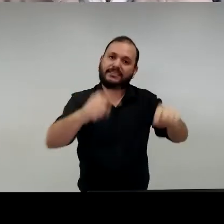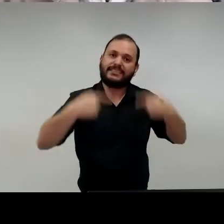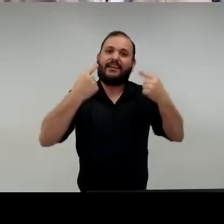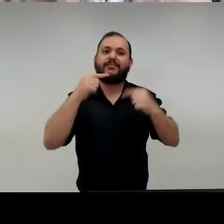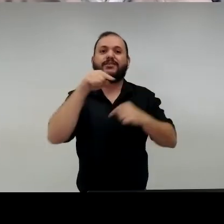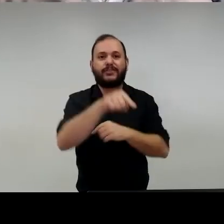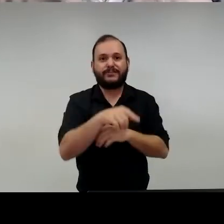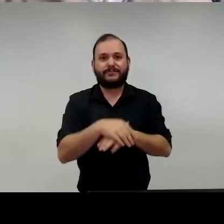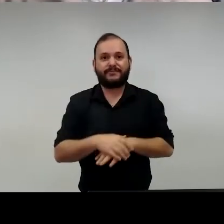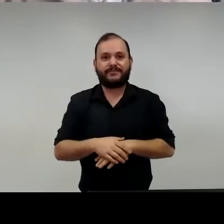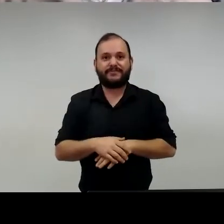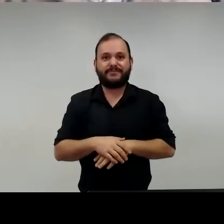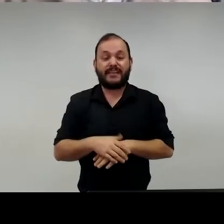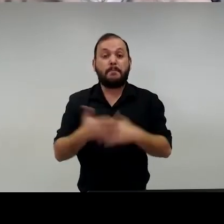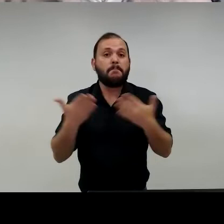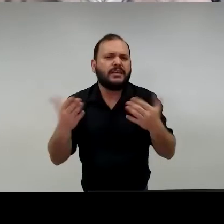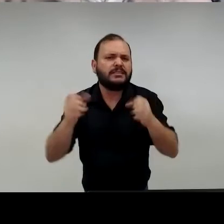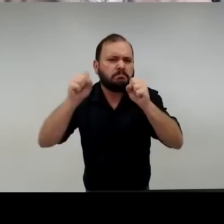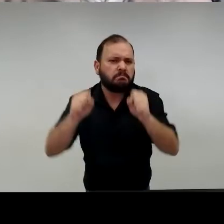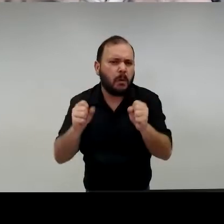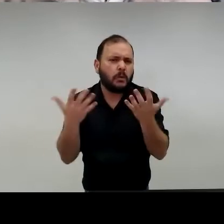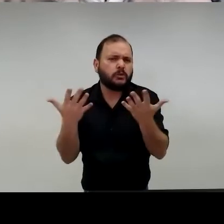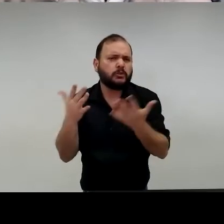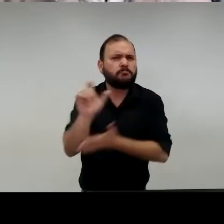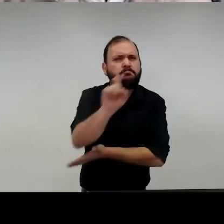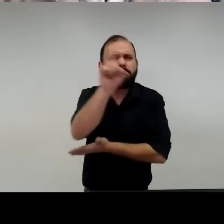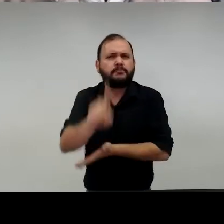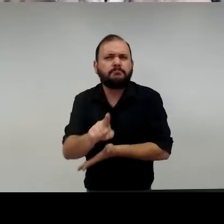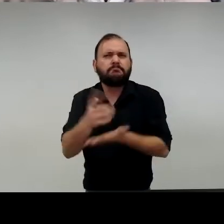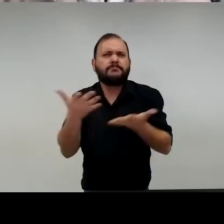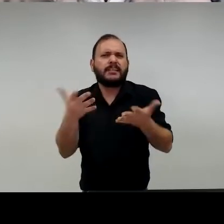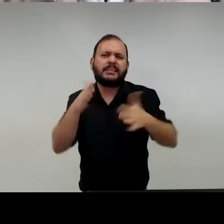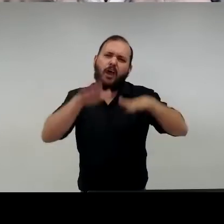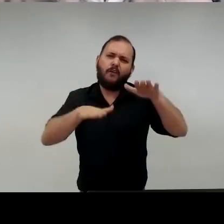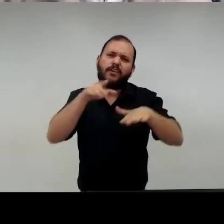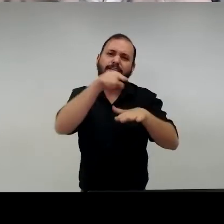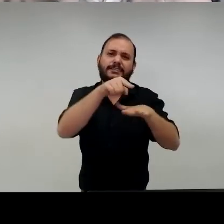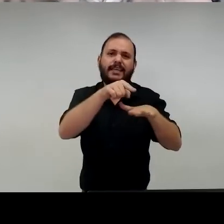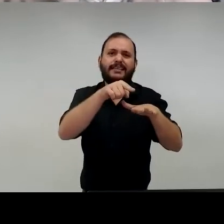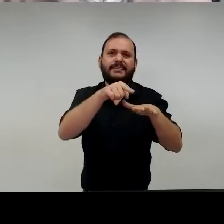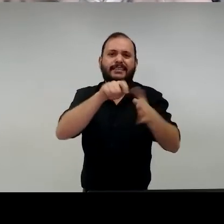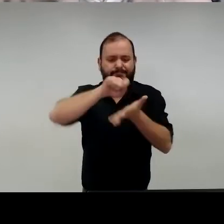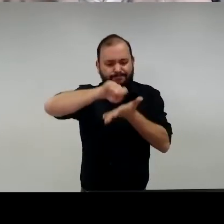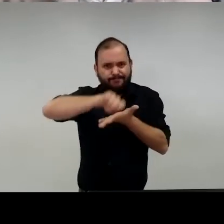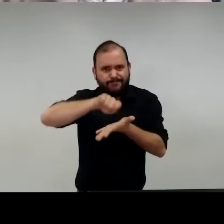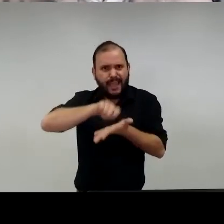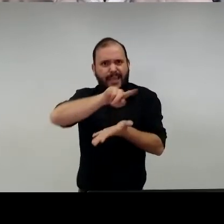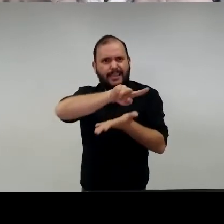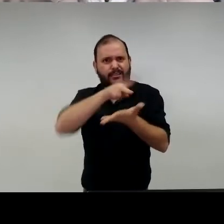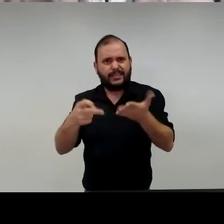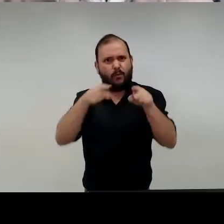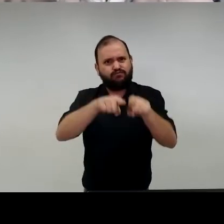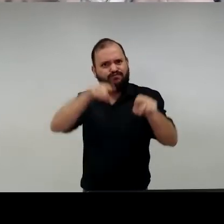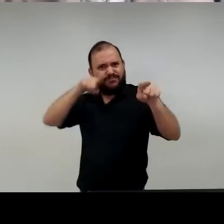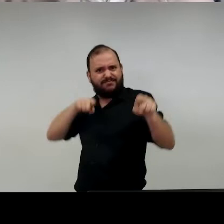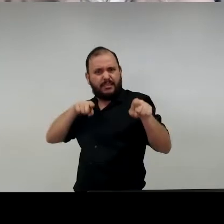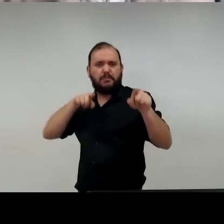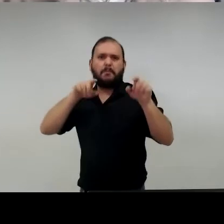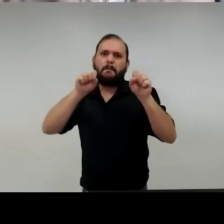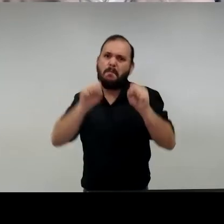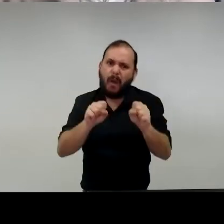without consecutive, simultaneous is not as good? Again, I think it's worthwhile studying that.